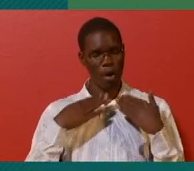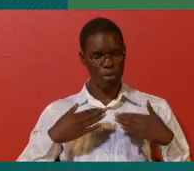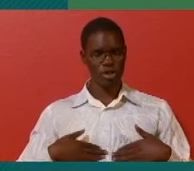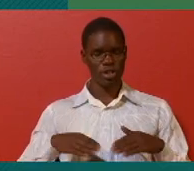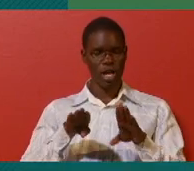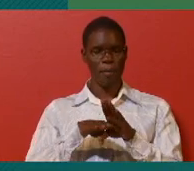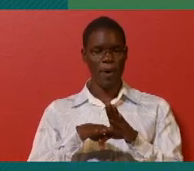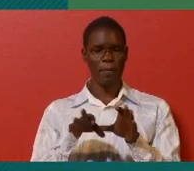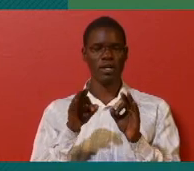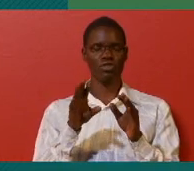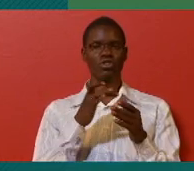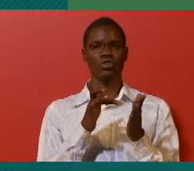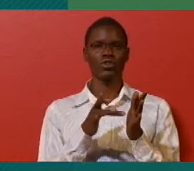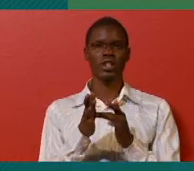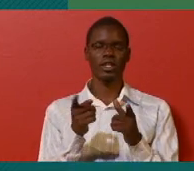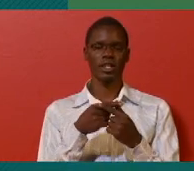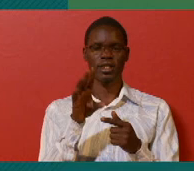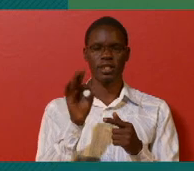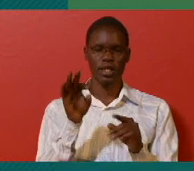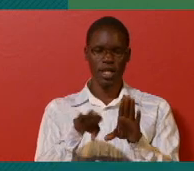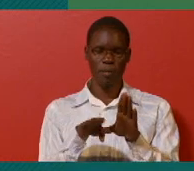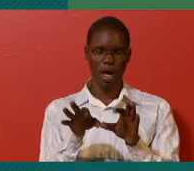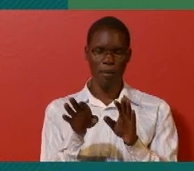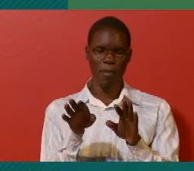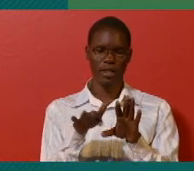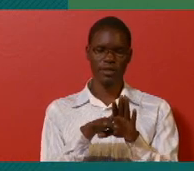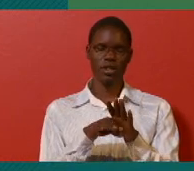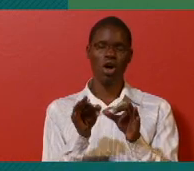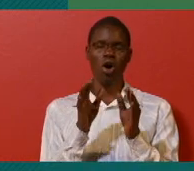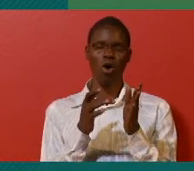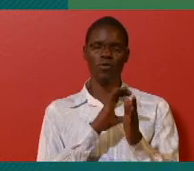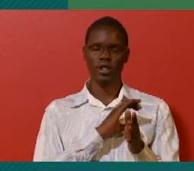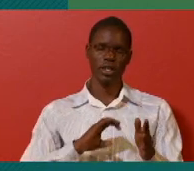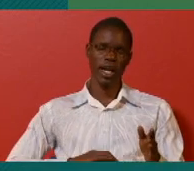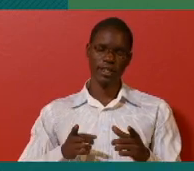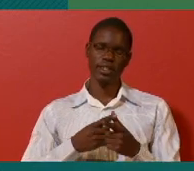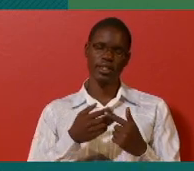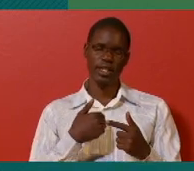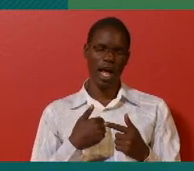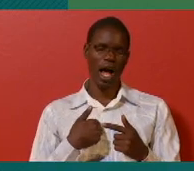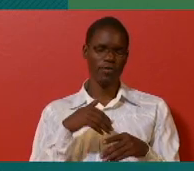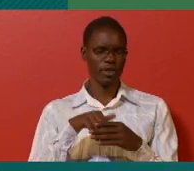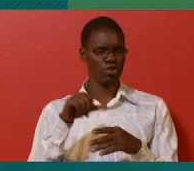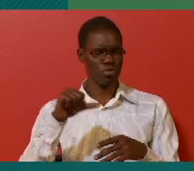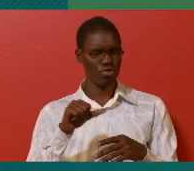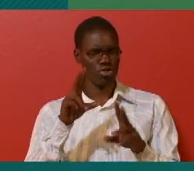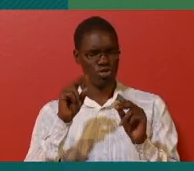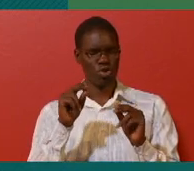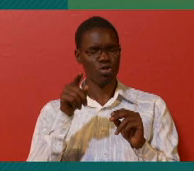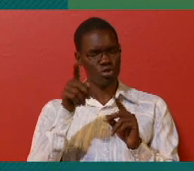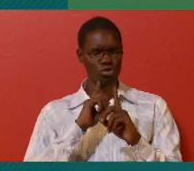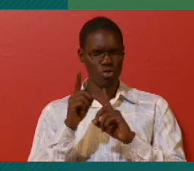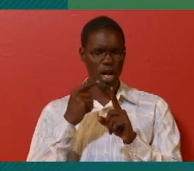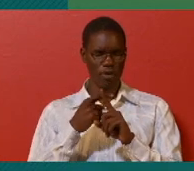Christ? Shall I then take the members of Christ and make them members of a harlot? Certainly not. Flee